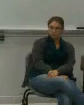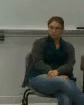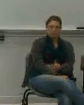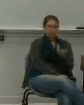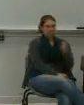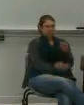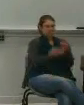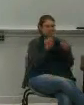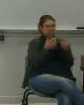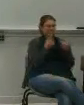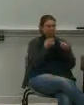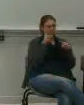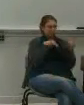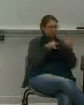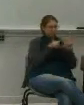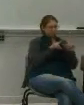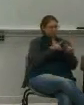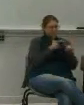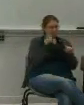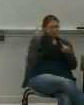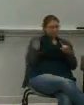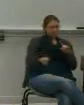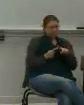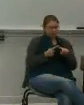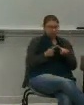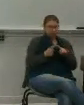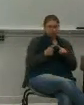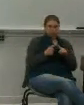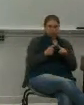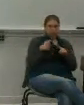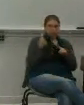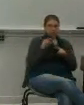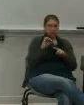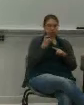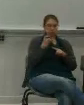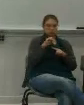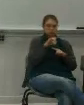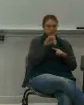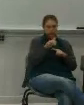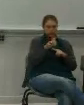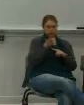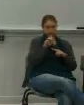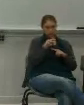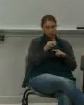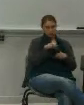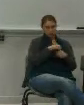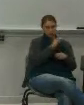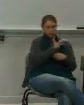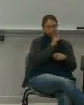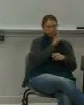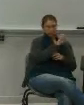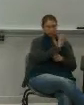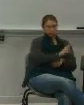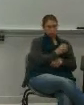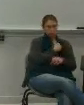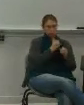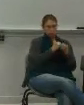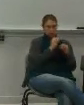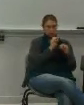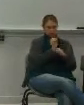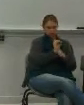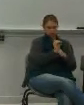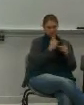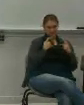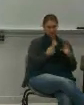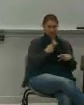fairly easy when you look at these different cycles. The oxidized form in the carbon cycle is CO2, and it has more oxygens